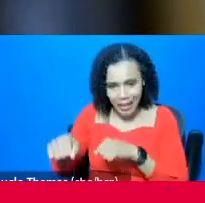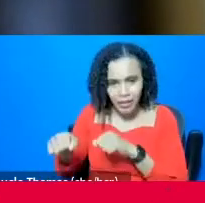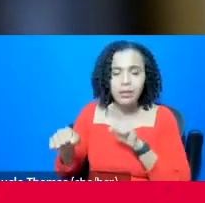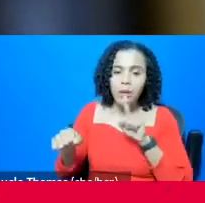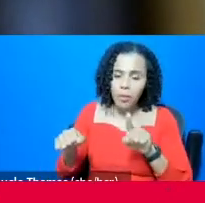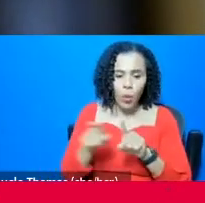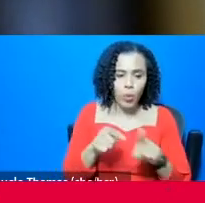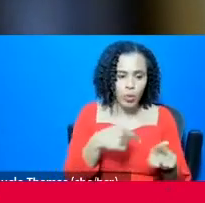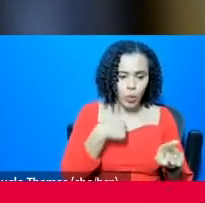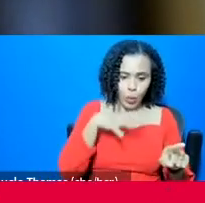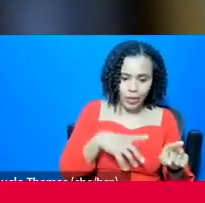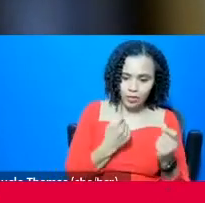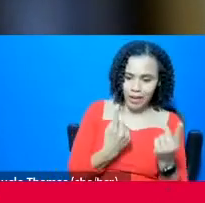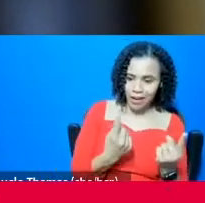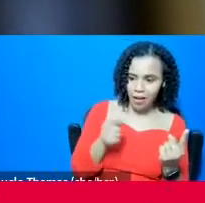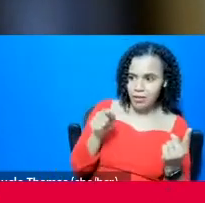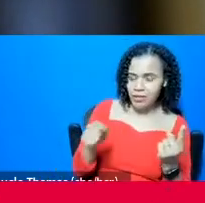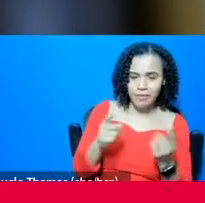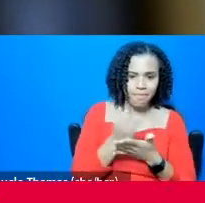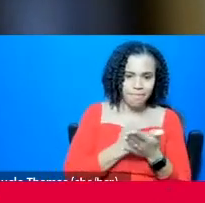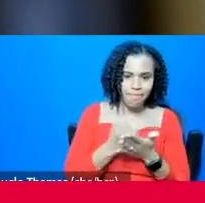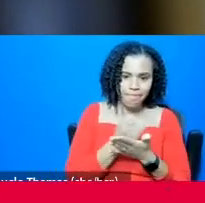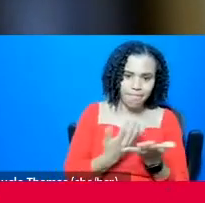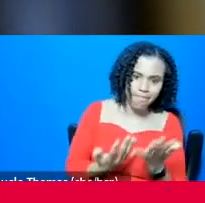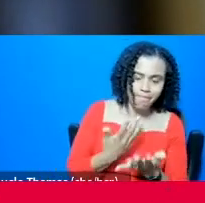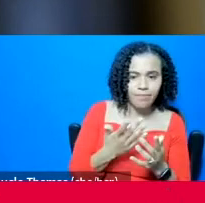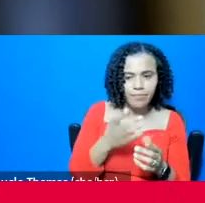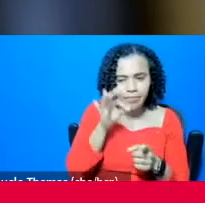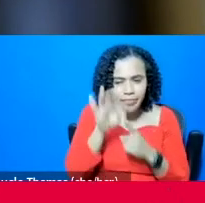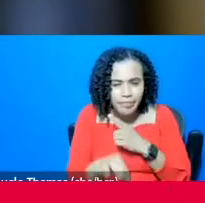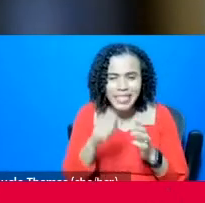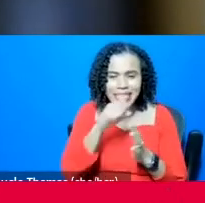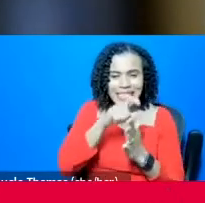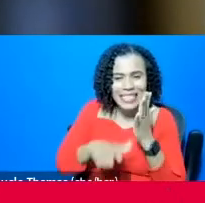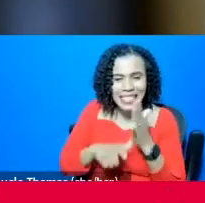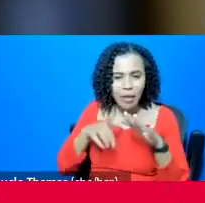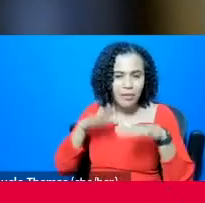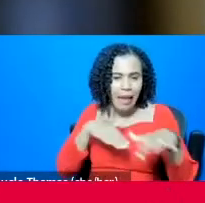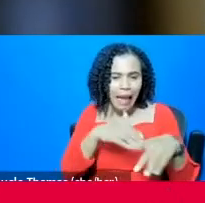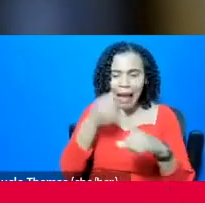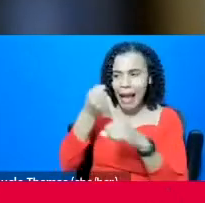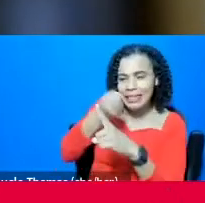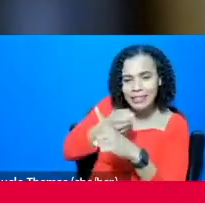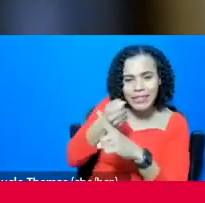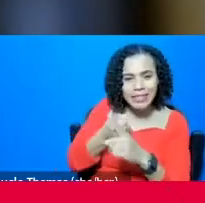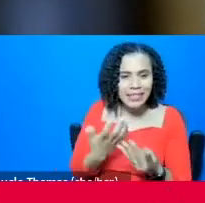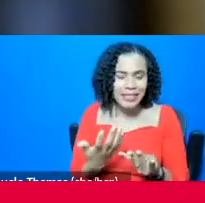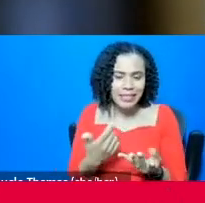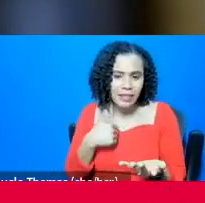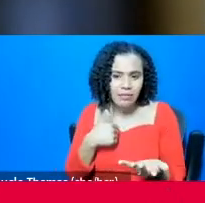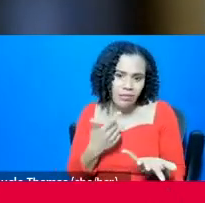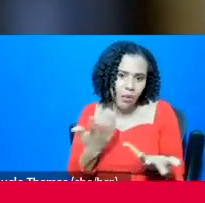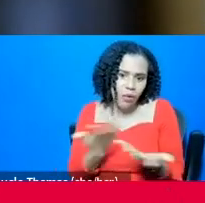crap situation that causes, particularly for disabled activists, because a lot of our impairments are social communicative in one form or